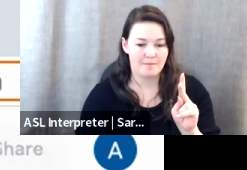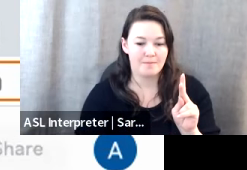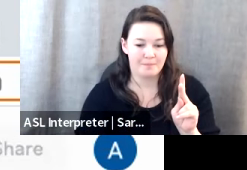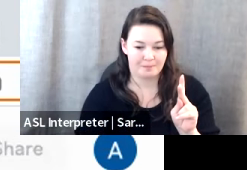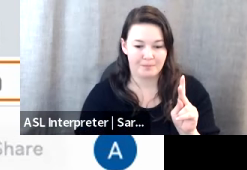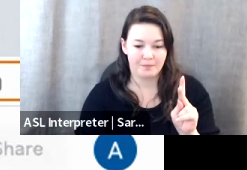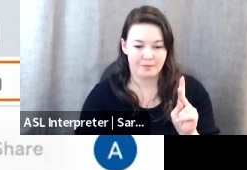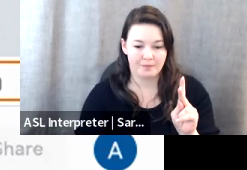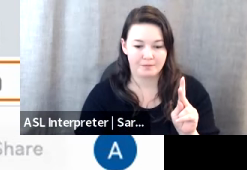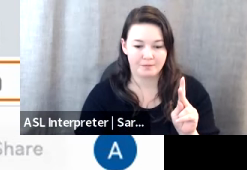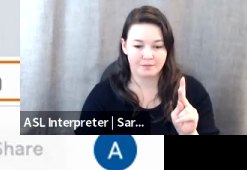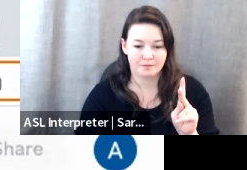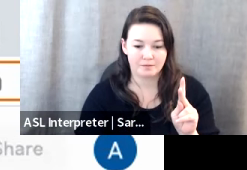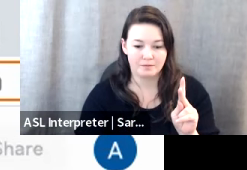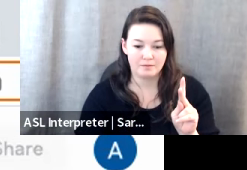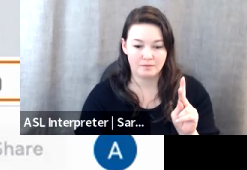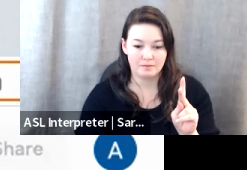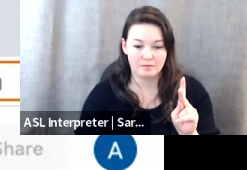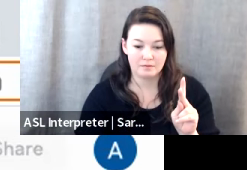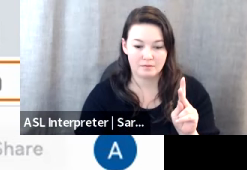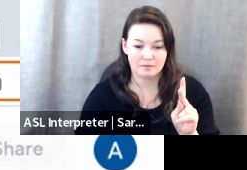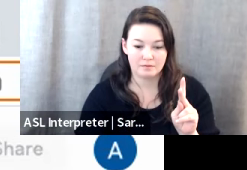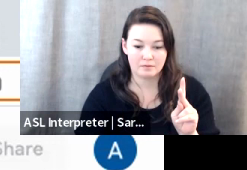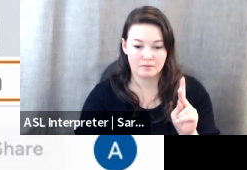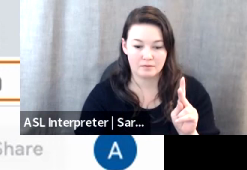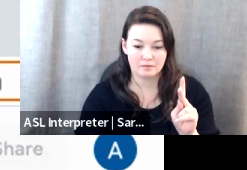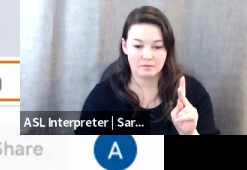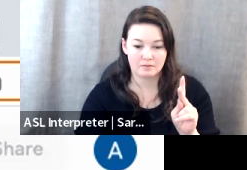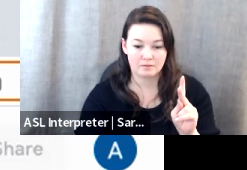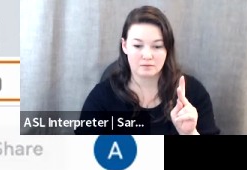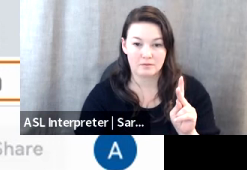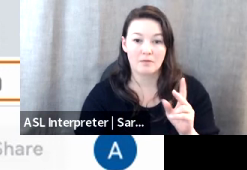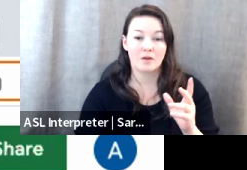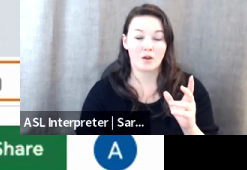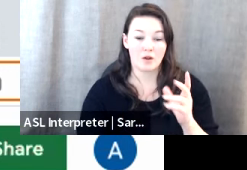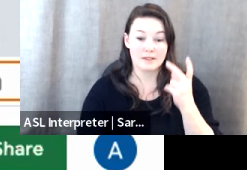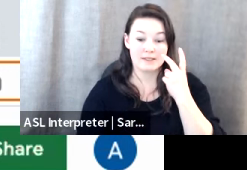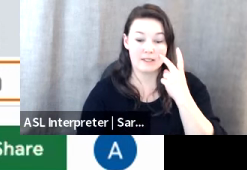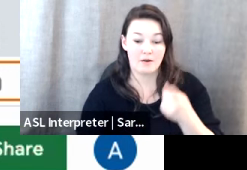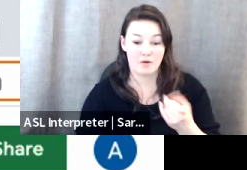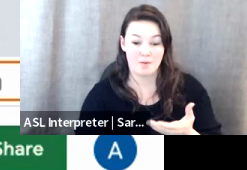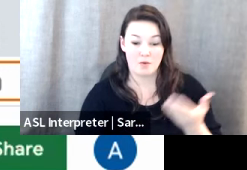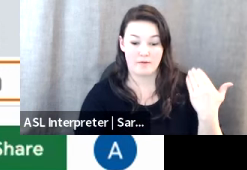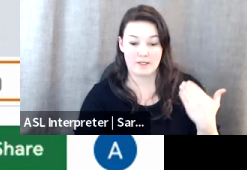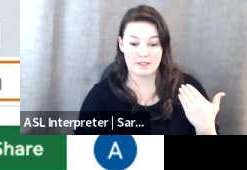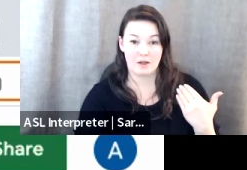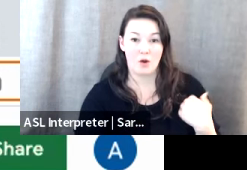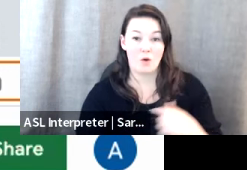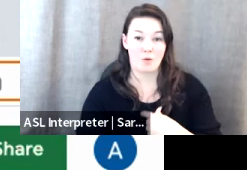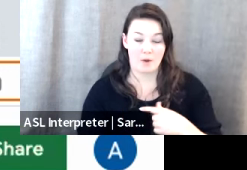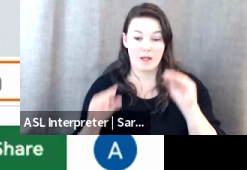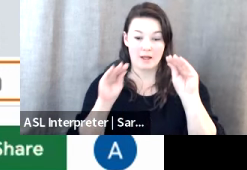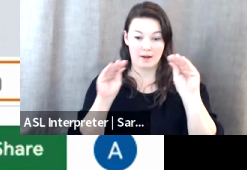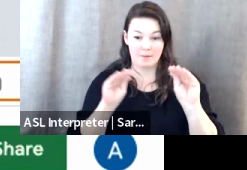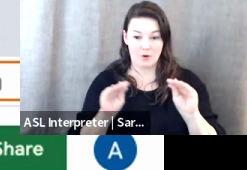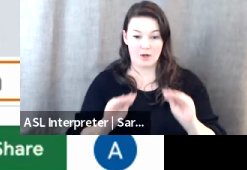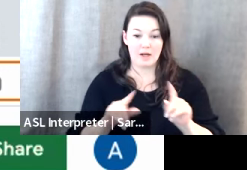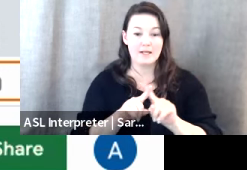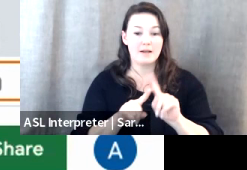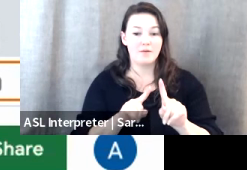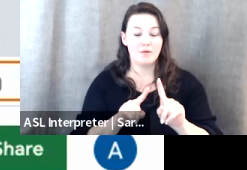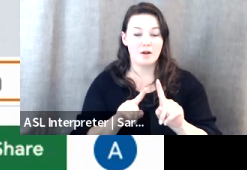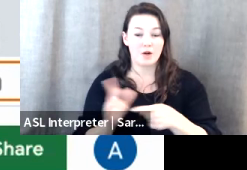Okay, so you'll see, based on what Rebecca shared previously, that we have inputted the different kind of